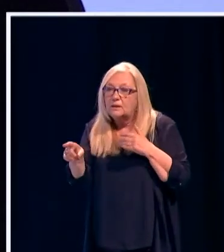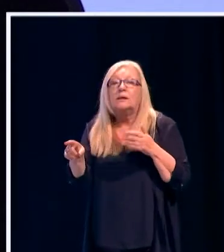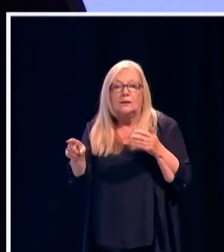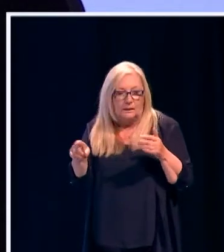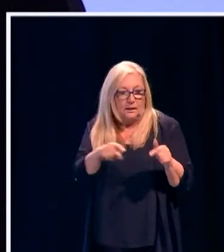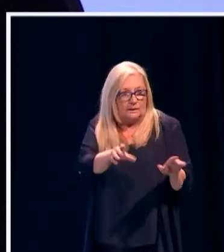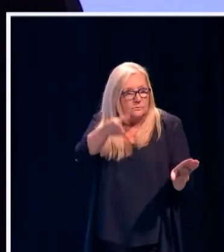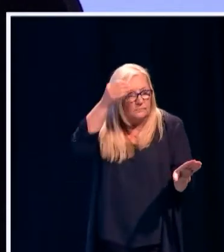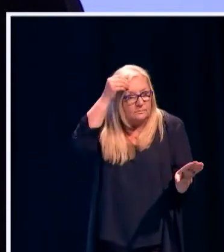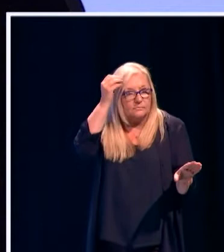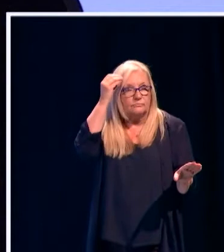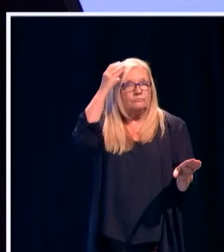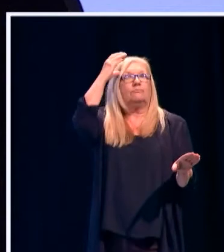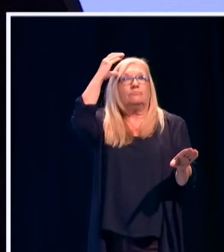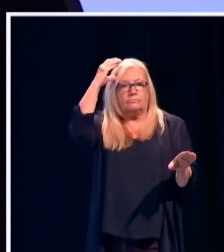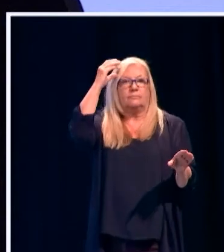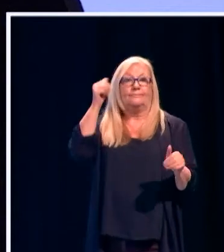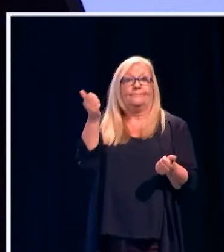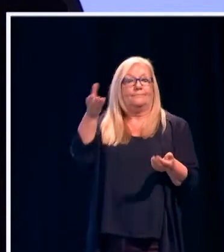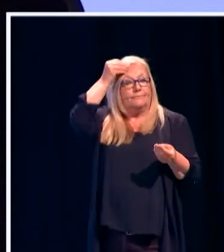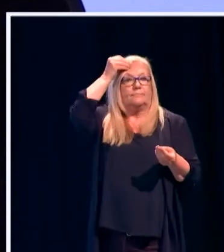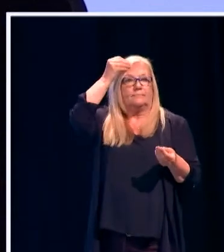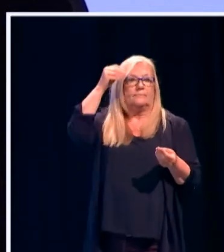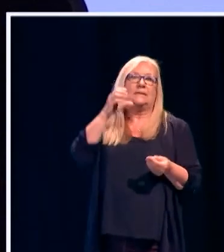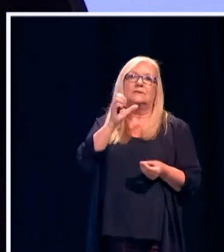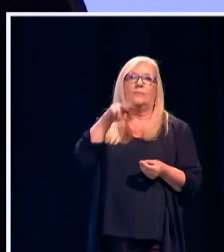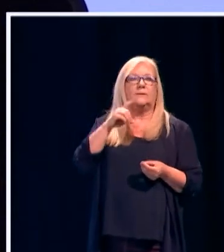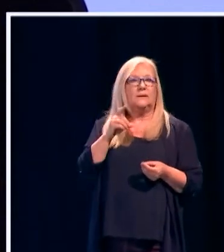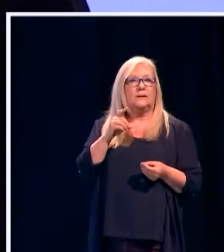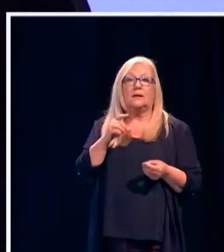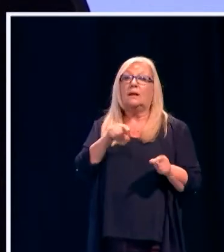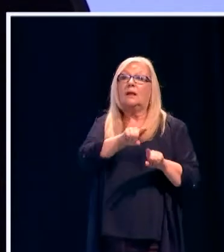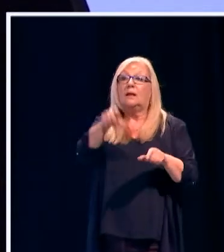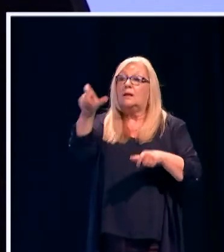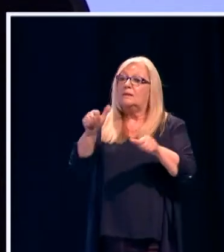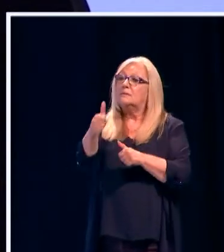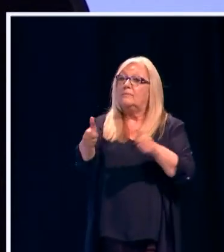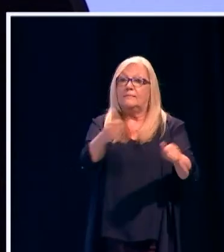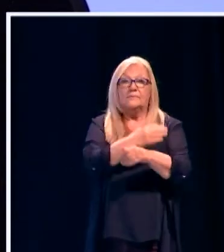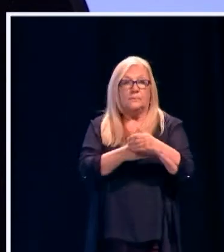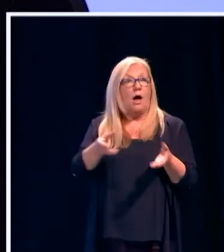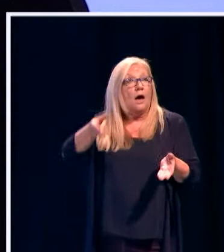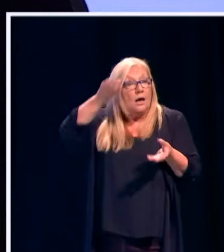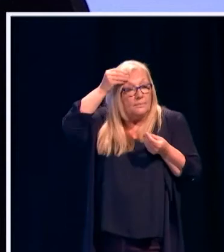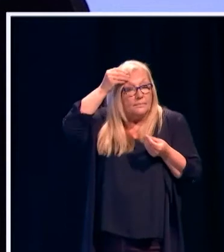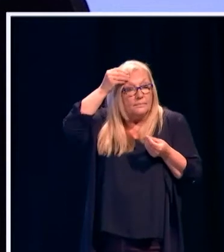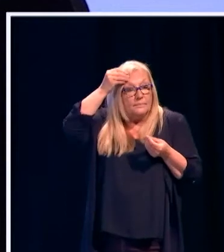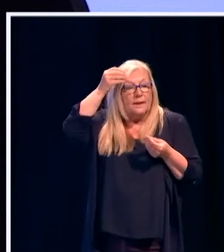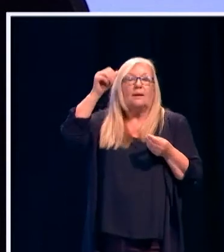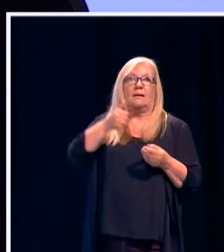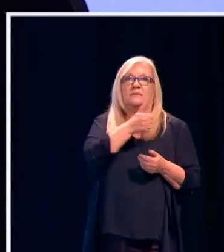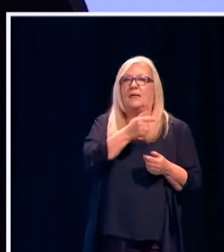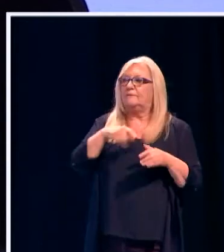We train DPO leaders on CRPD so that they can do advocacy, establish basic human rights